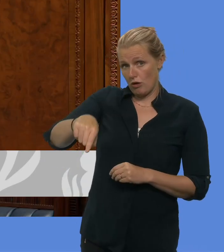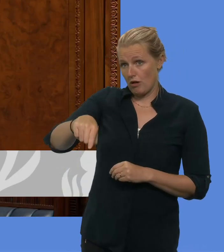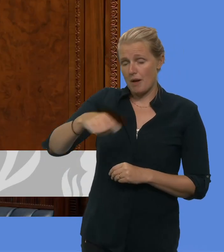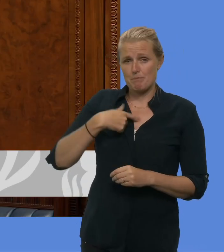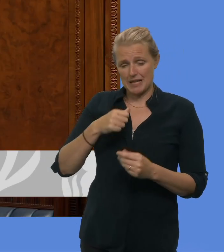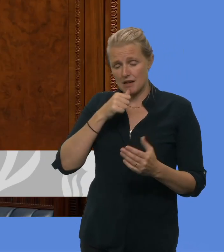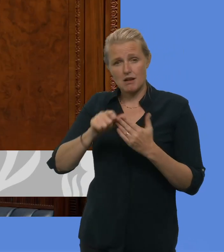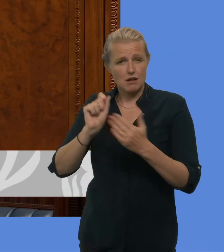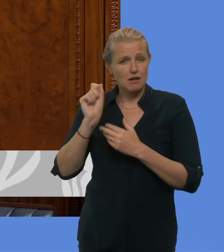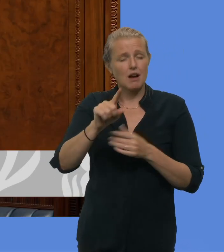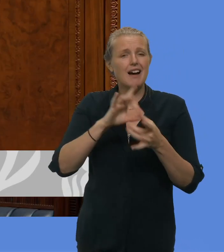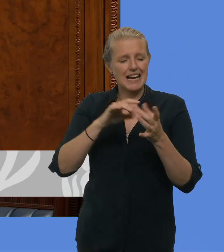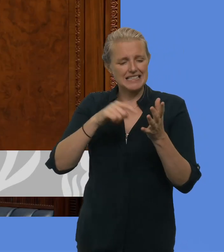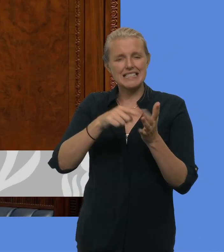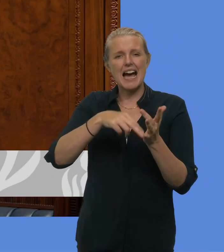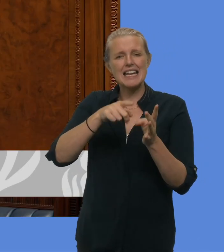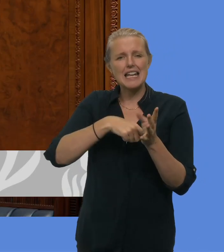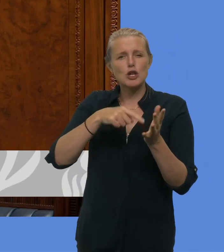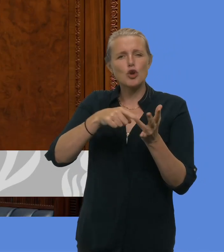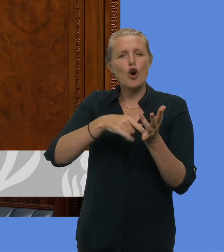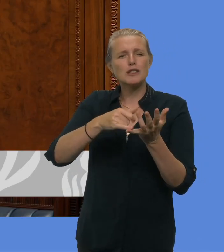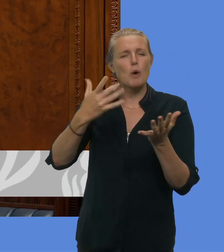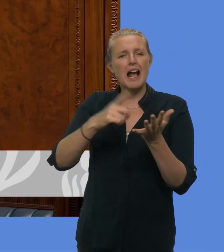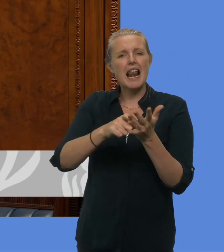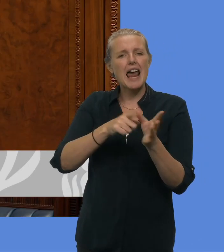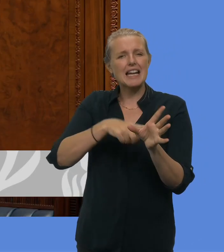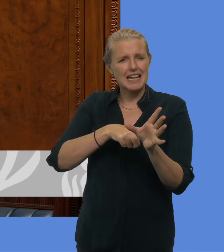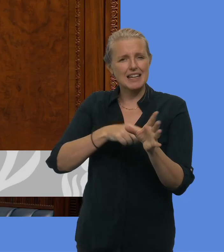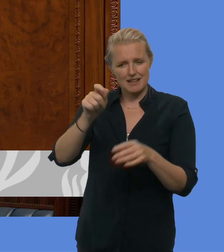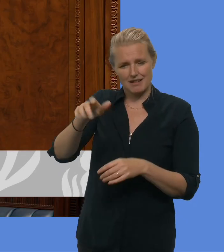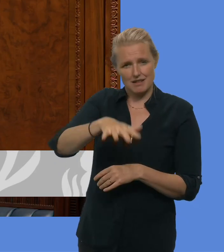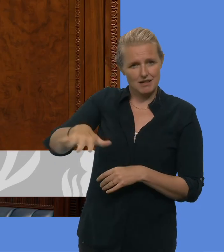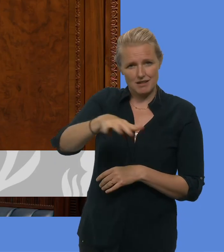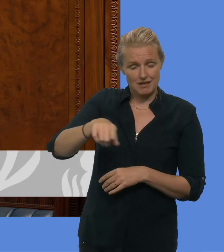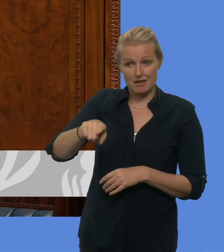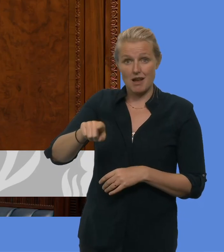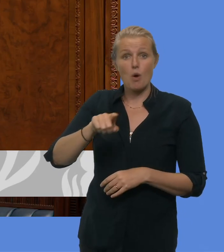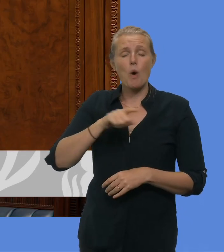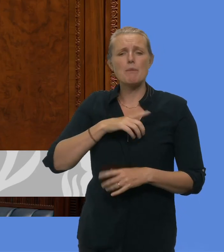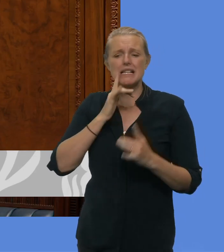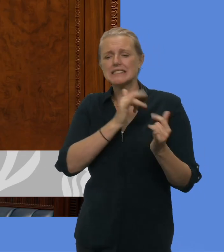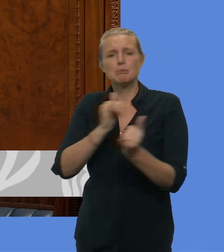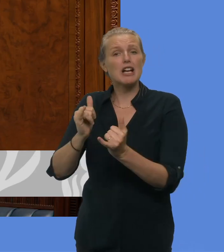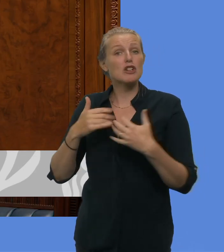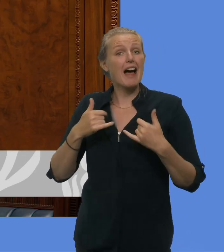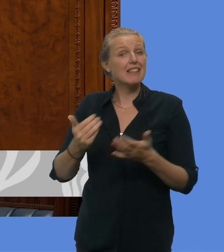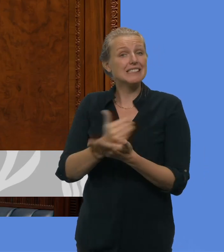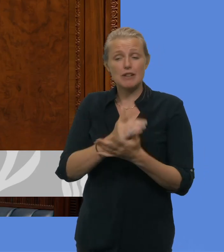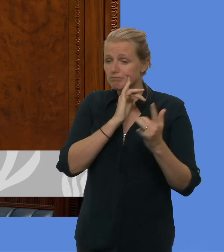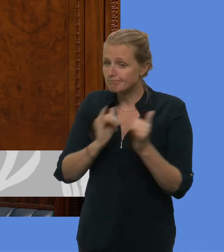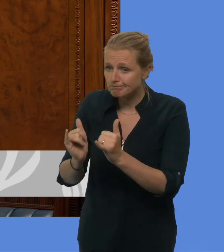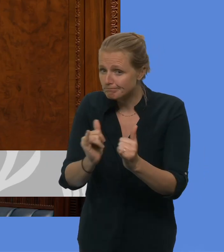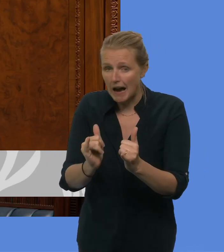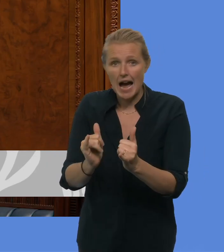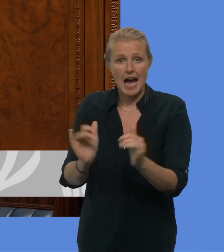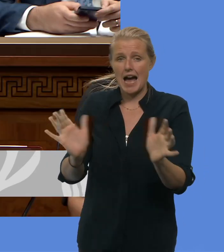Tiny Tots in Clady, where after a health and safety inspection, their premises have been